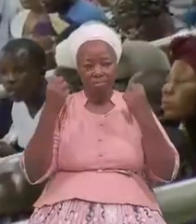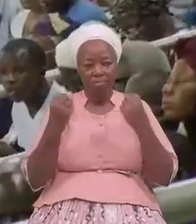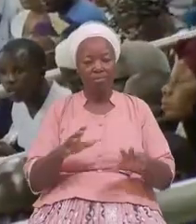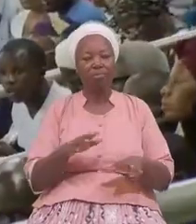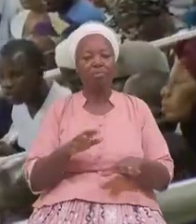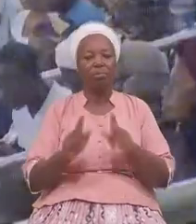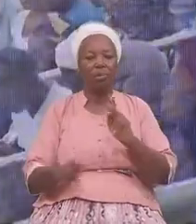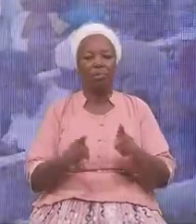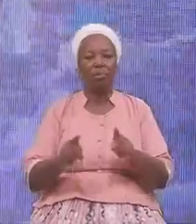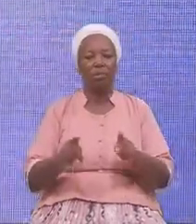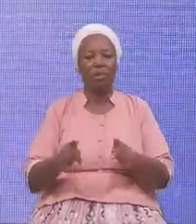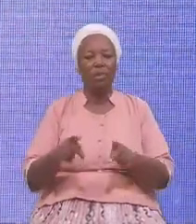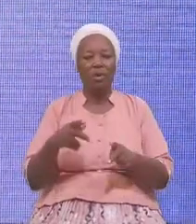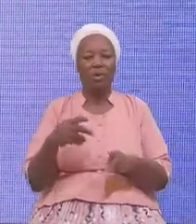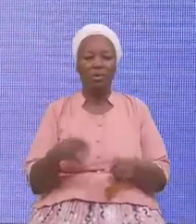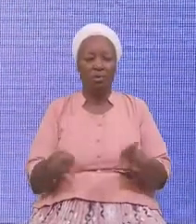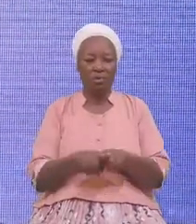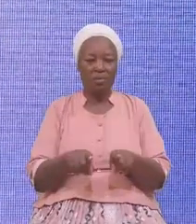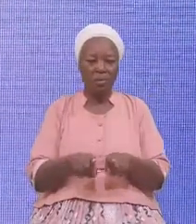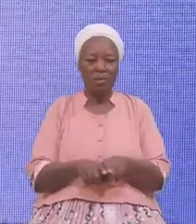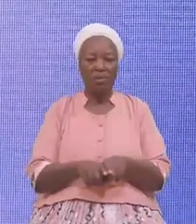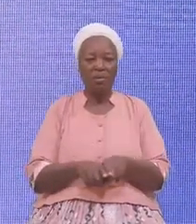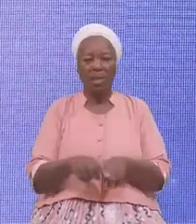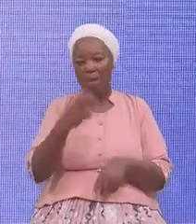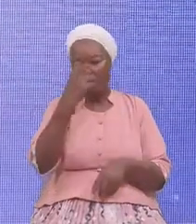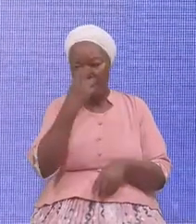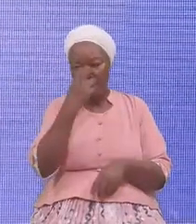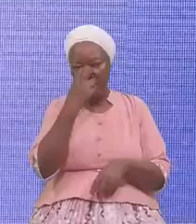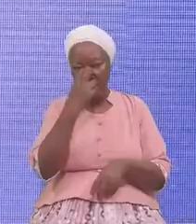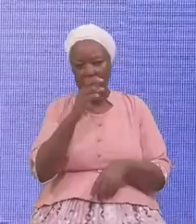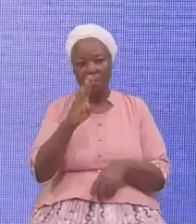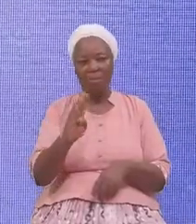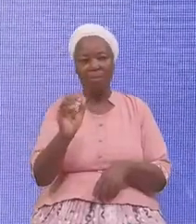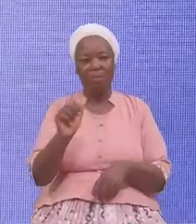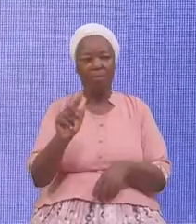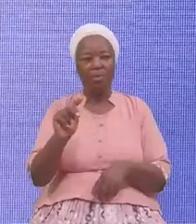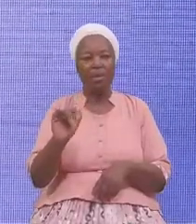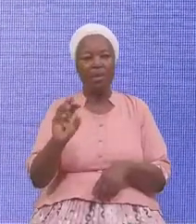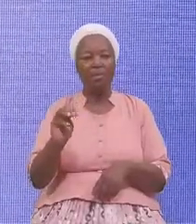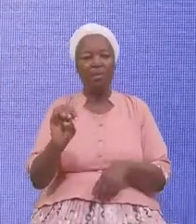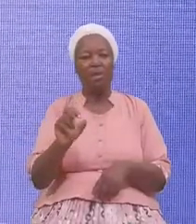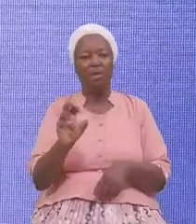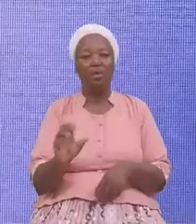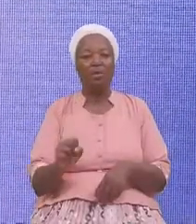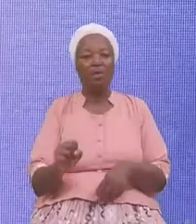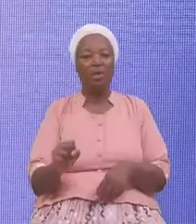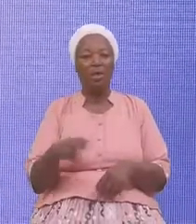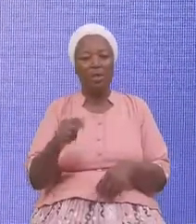of people, so also blind Bartimaeus, the son of